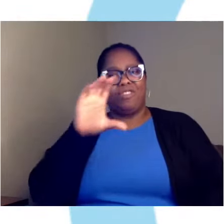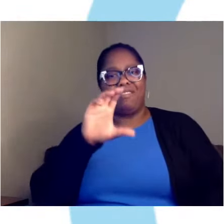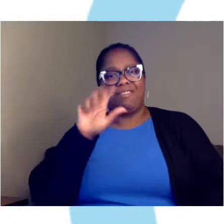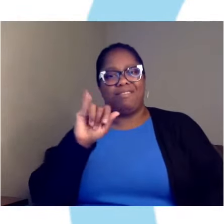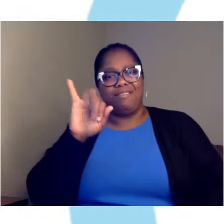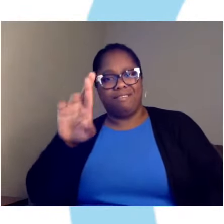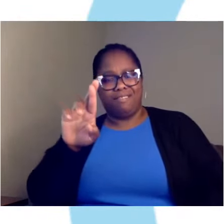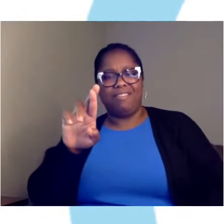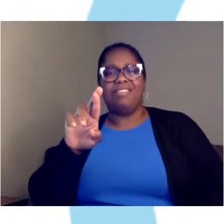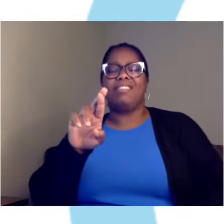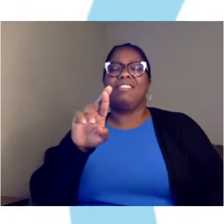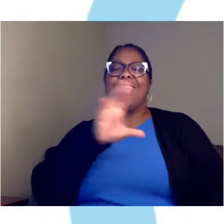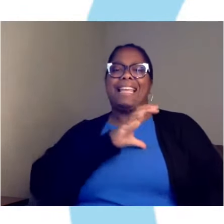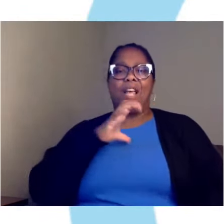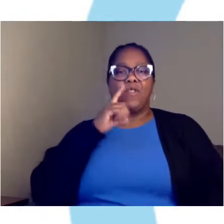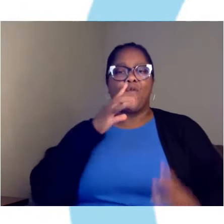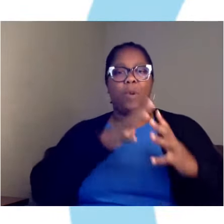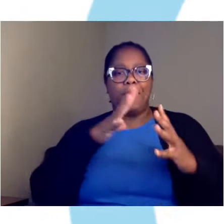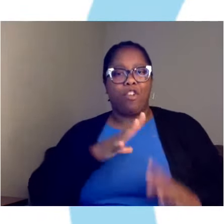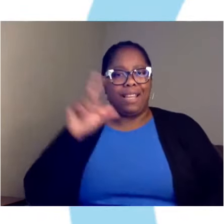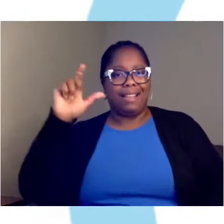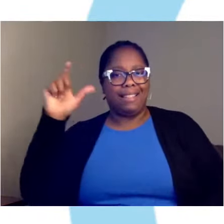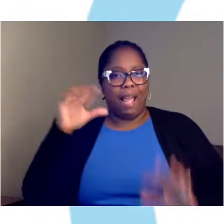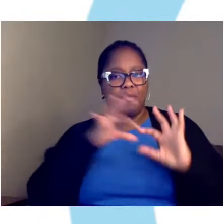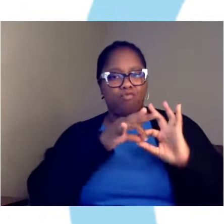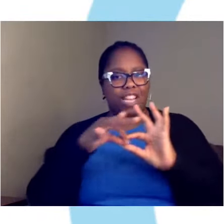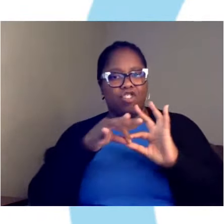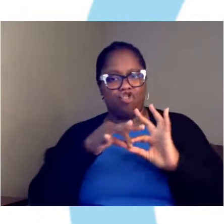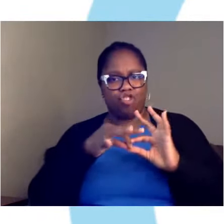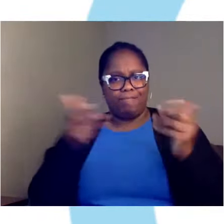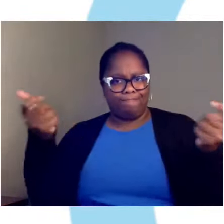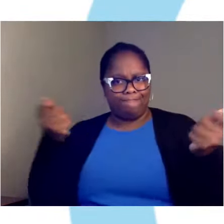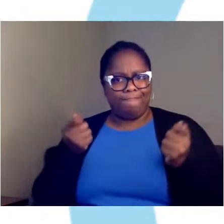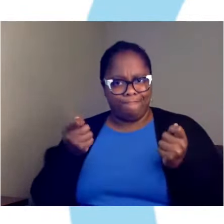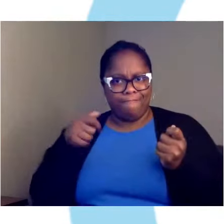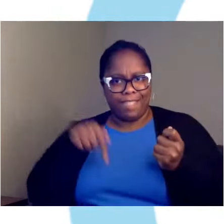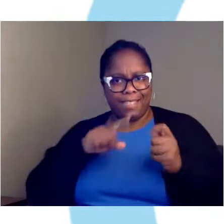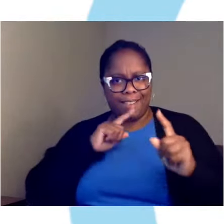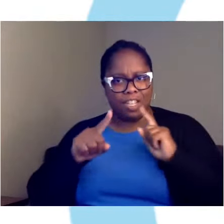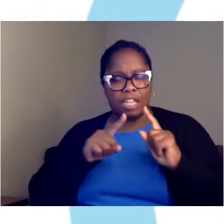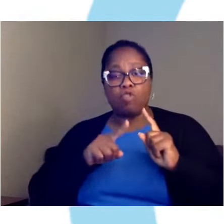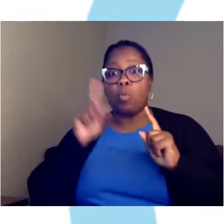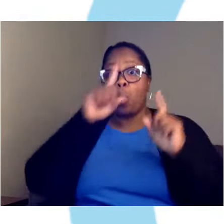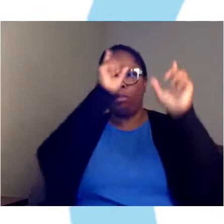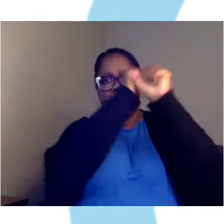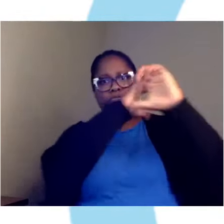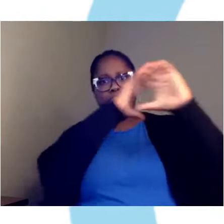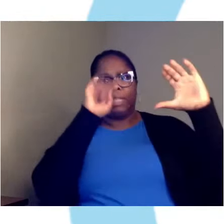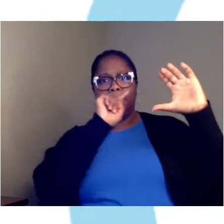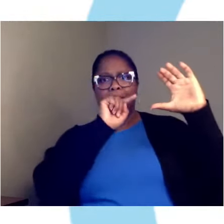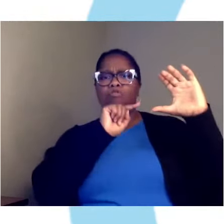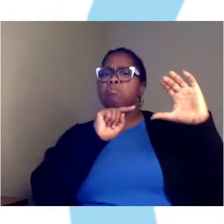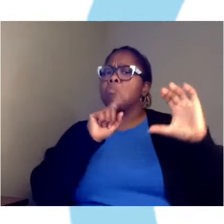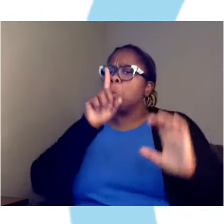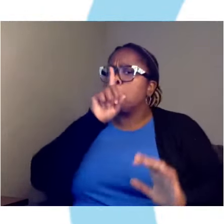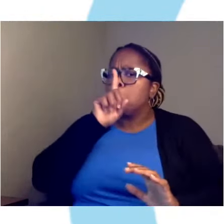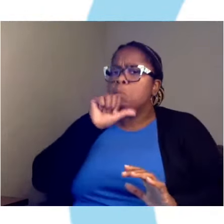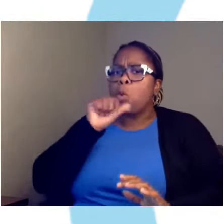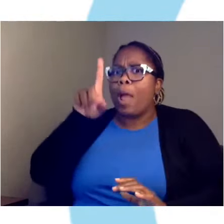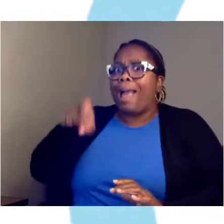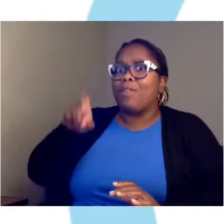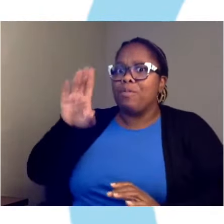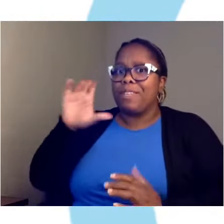this discussion. Is there an image, and it doesn't have to be a photograph, is there a moment that really captures for you what